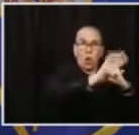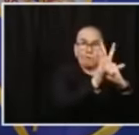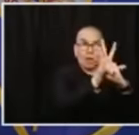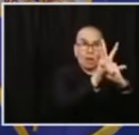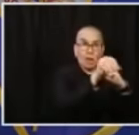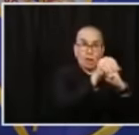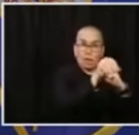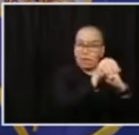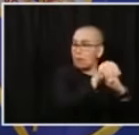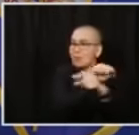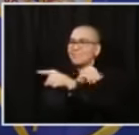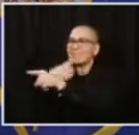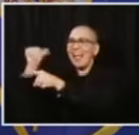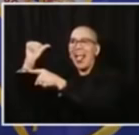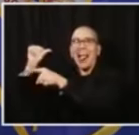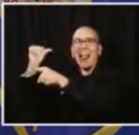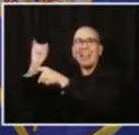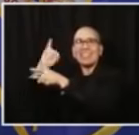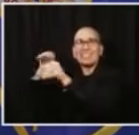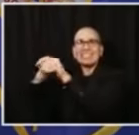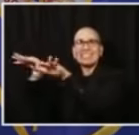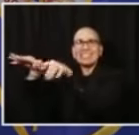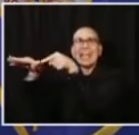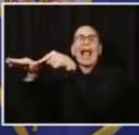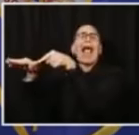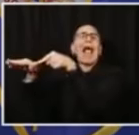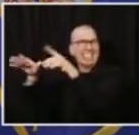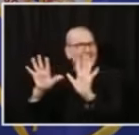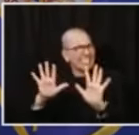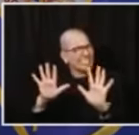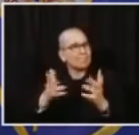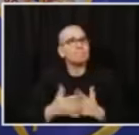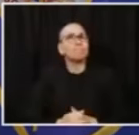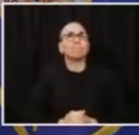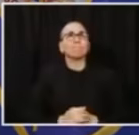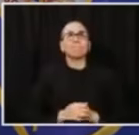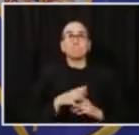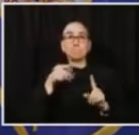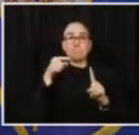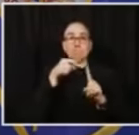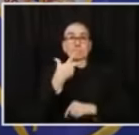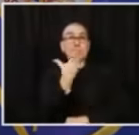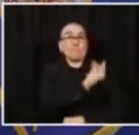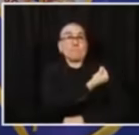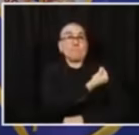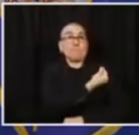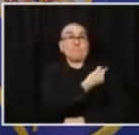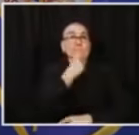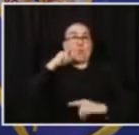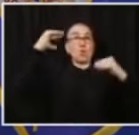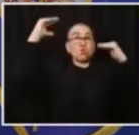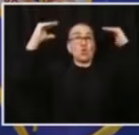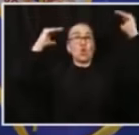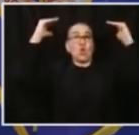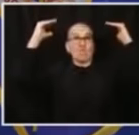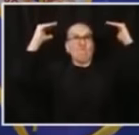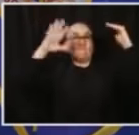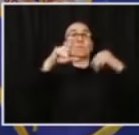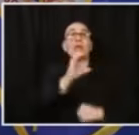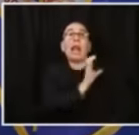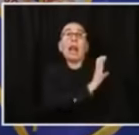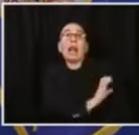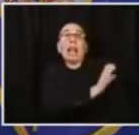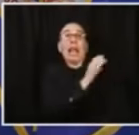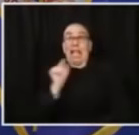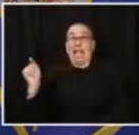be initially recommended for adults because that has been the group that's been primarily part of the clinical trials. Children have been